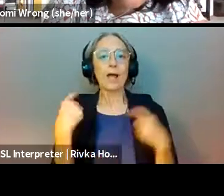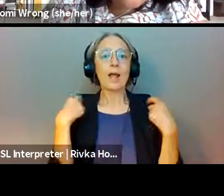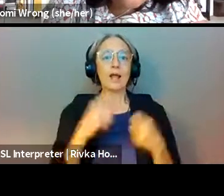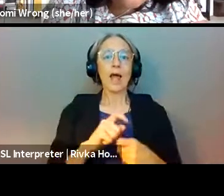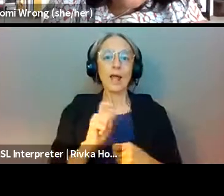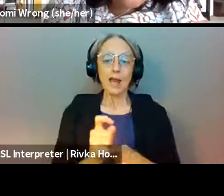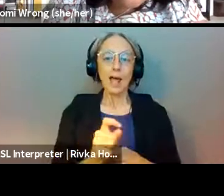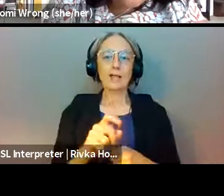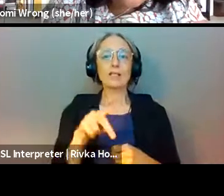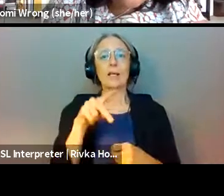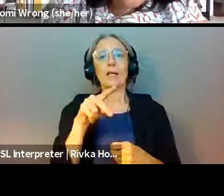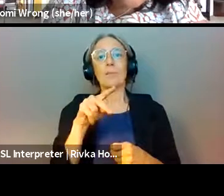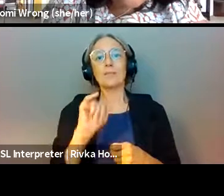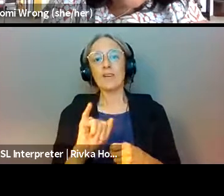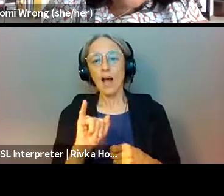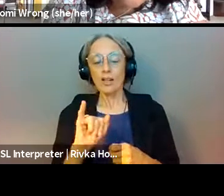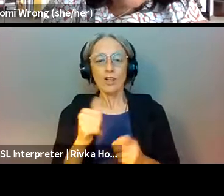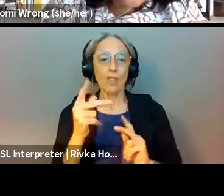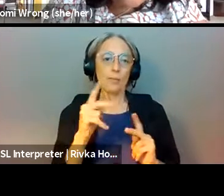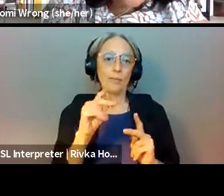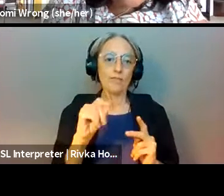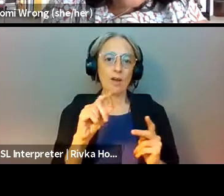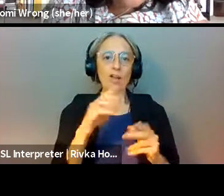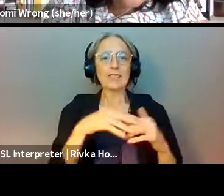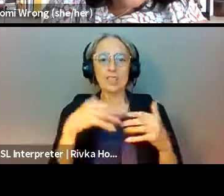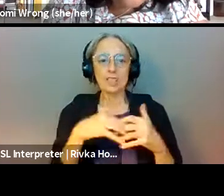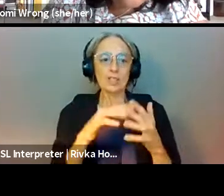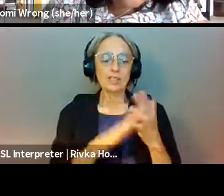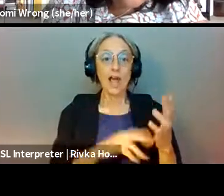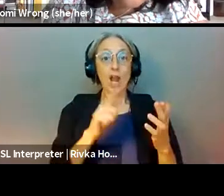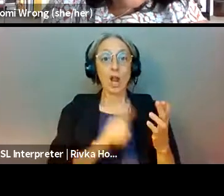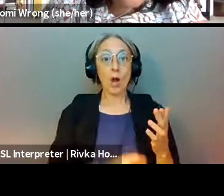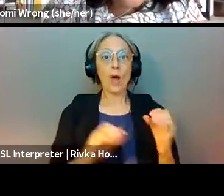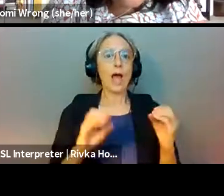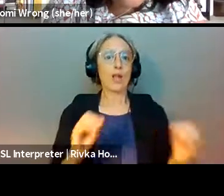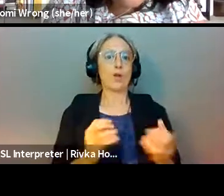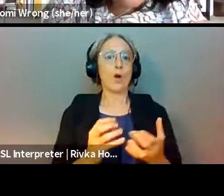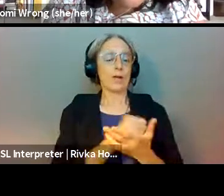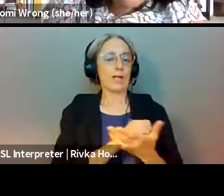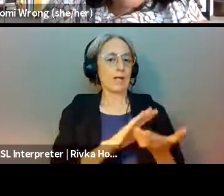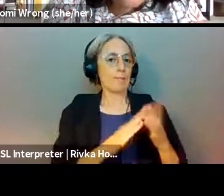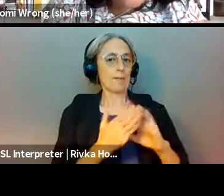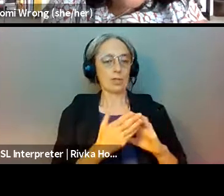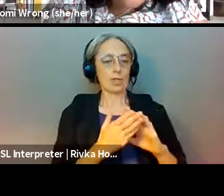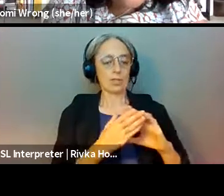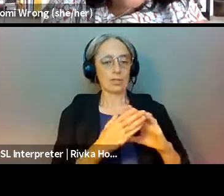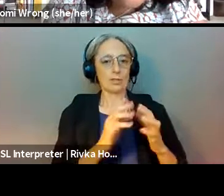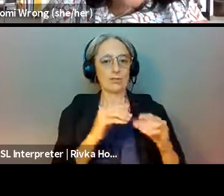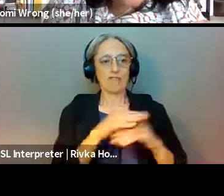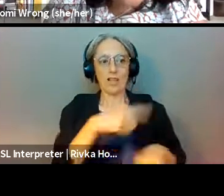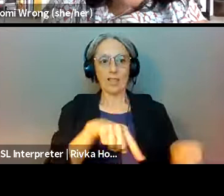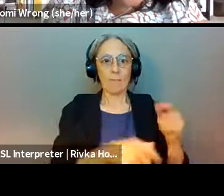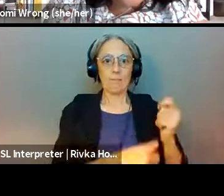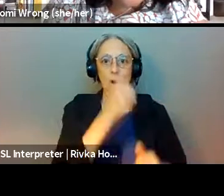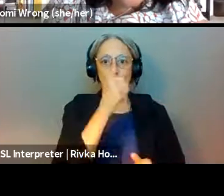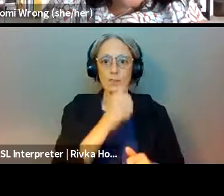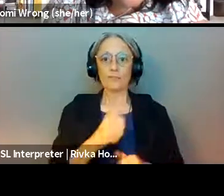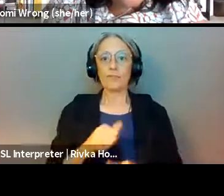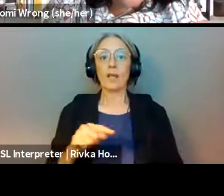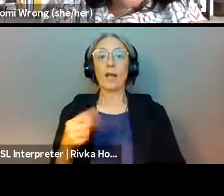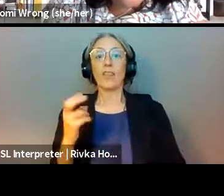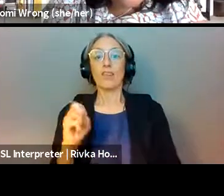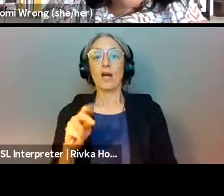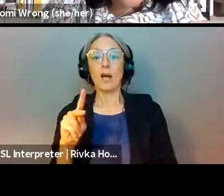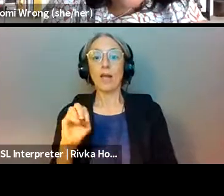Pacific Islanders, and other people of color and low and no income communities. At the Kelsey, our work